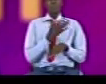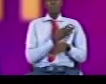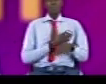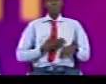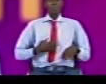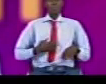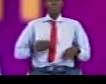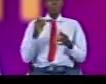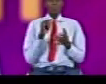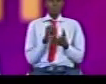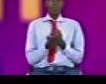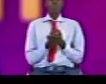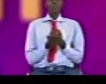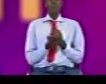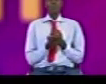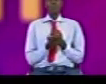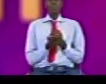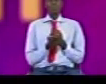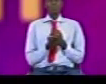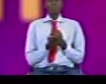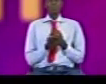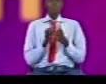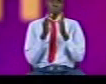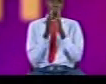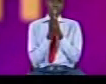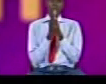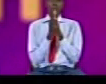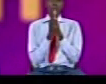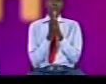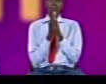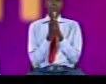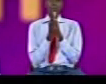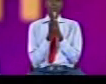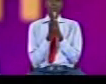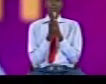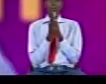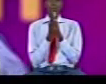home by yourself, pray.